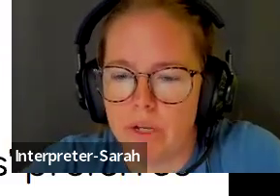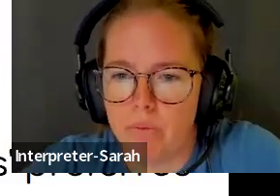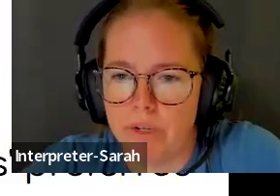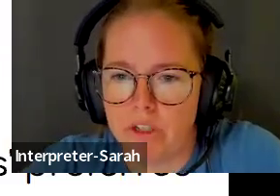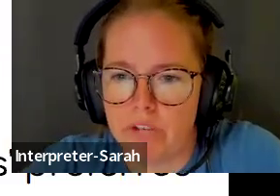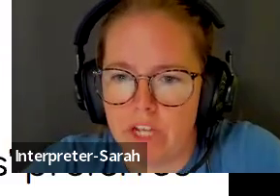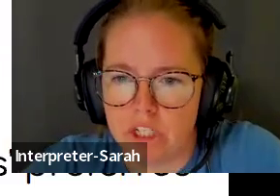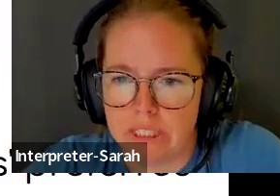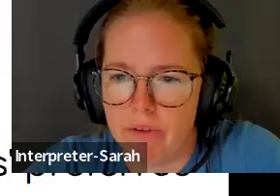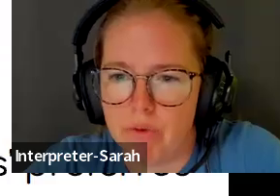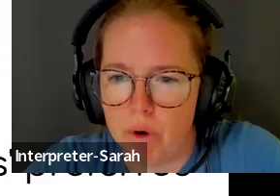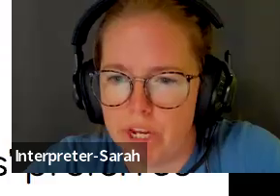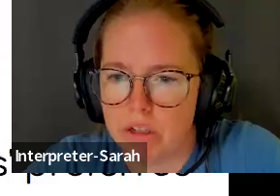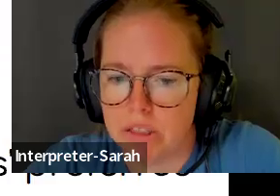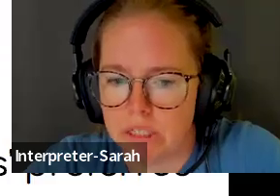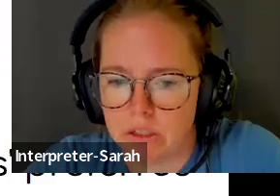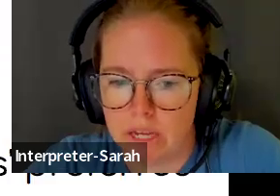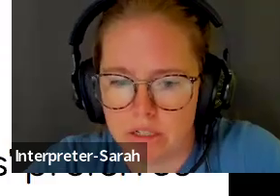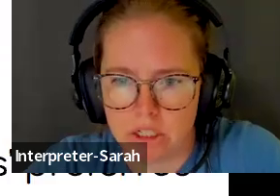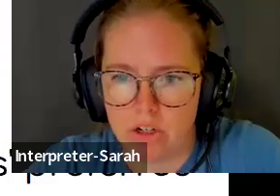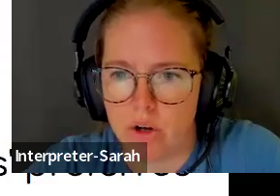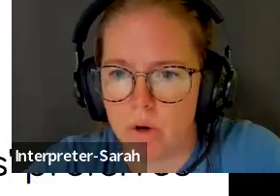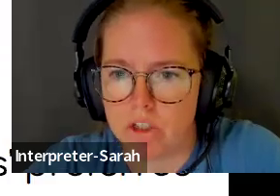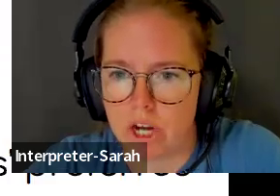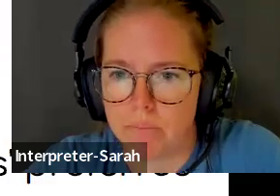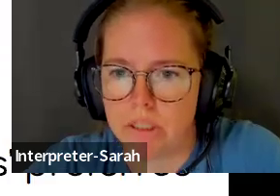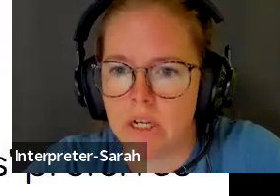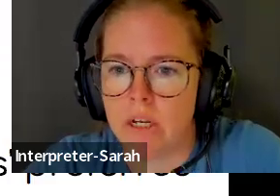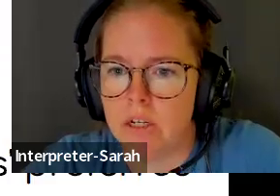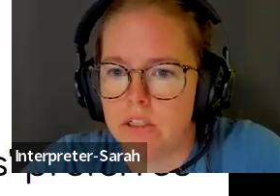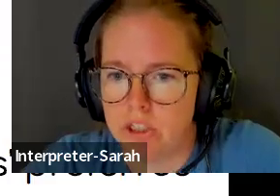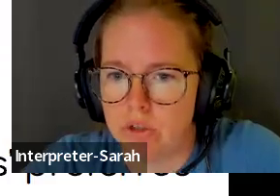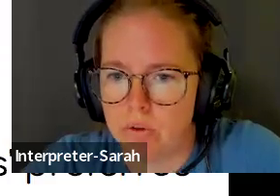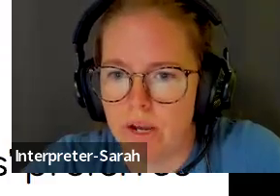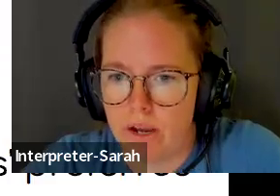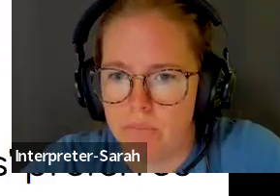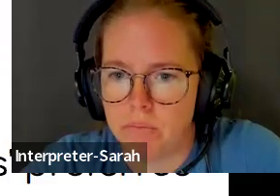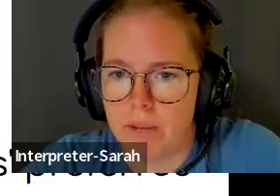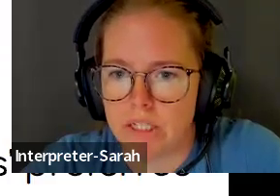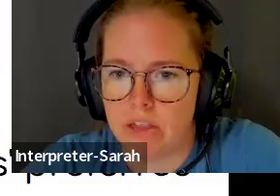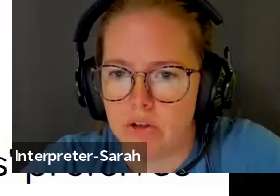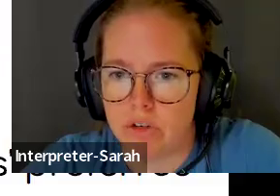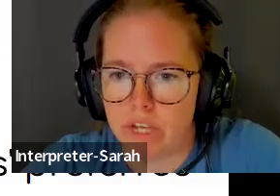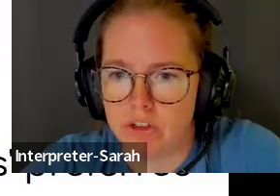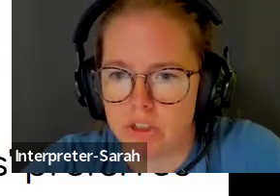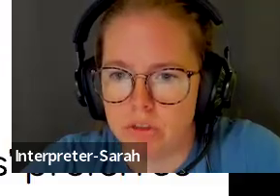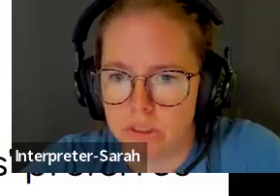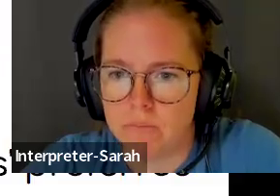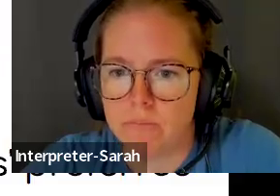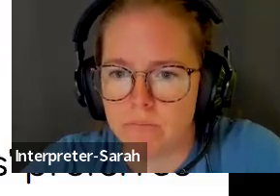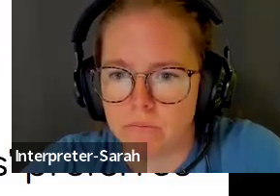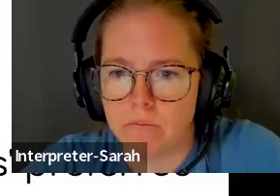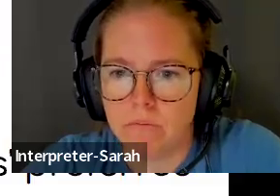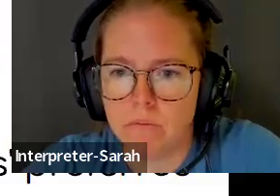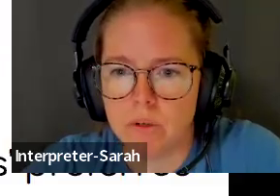so that recertification is every 4 years. And so they continue to go to workshops to maintain their